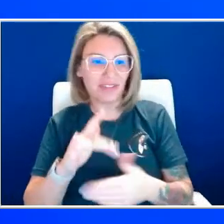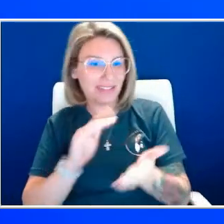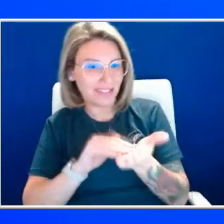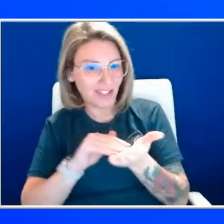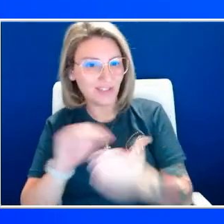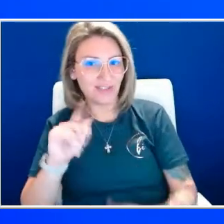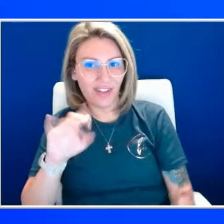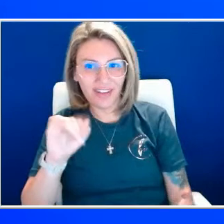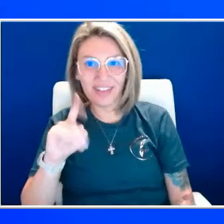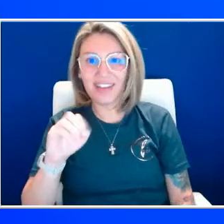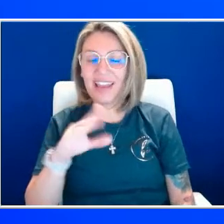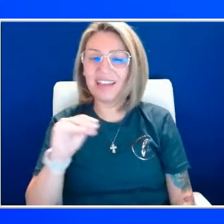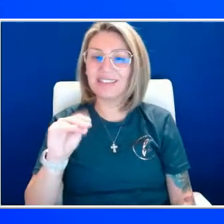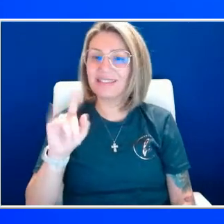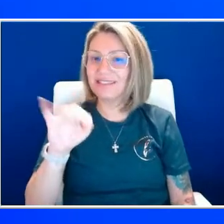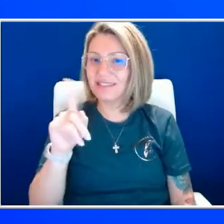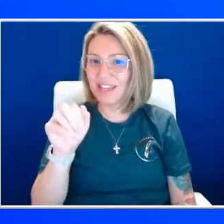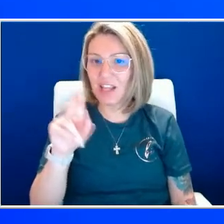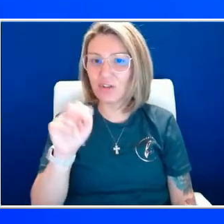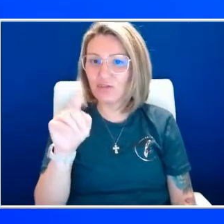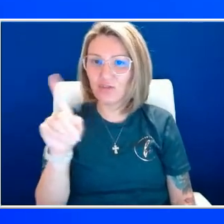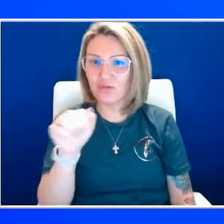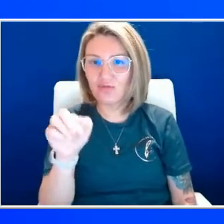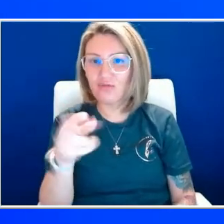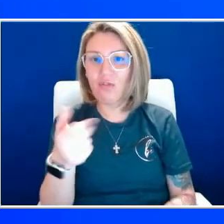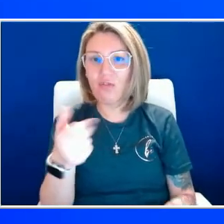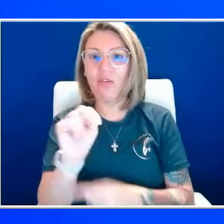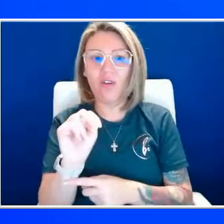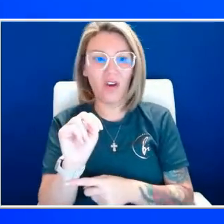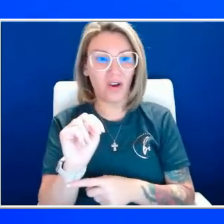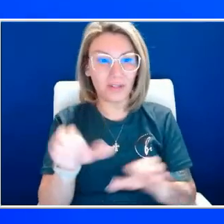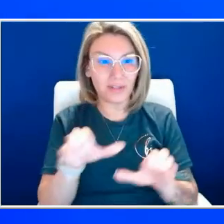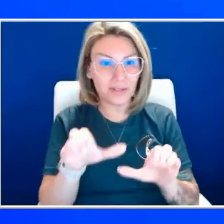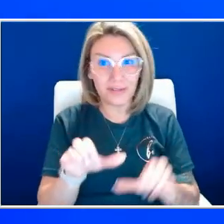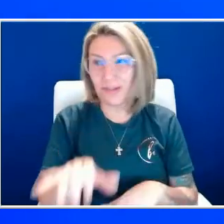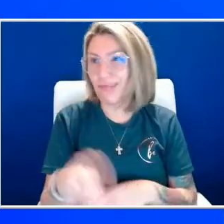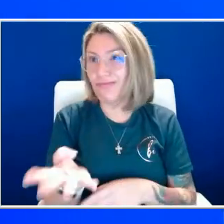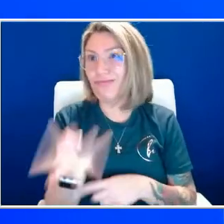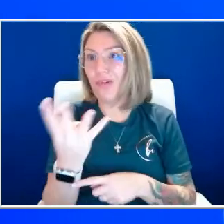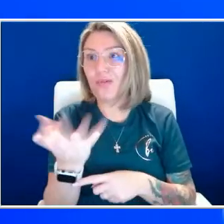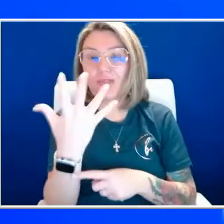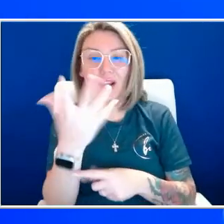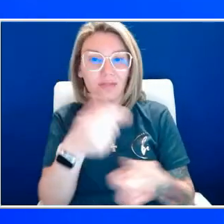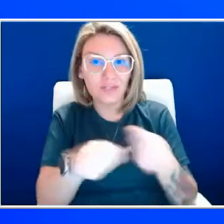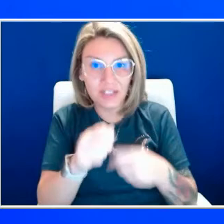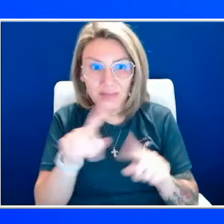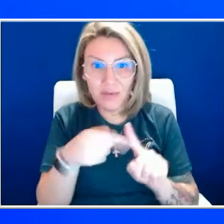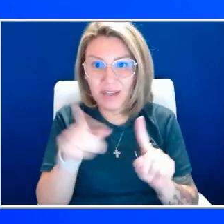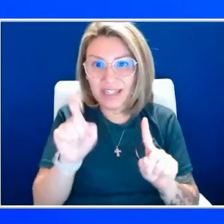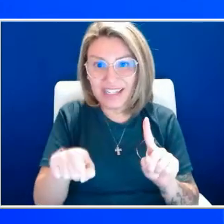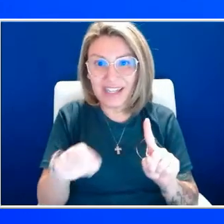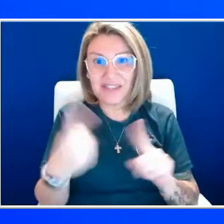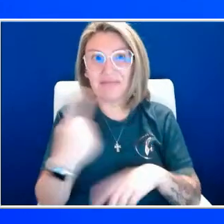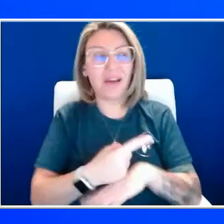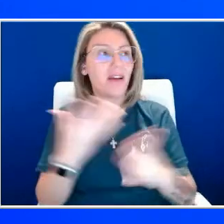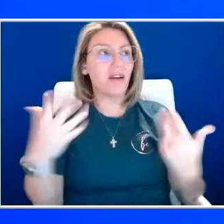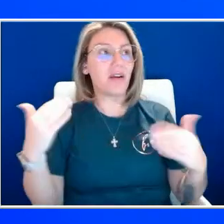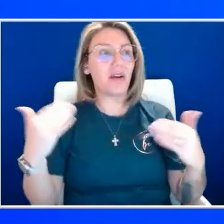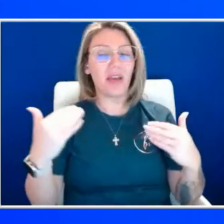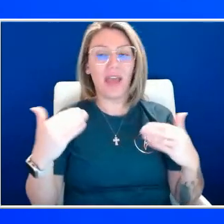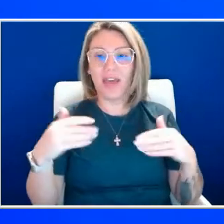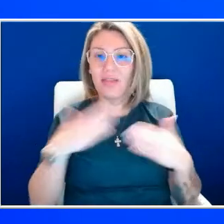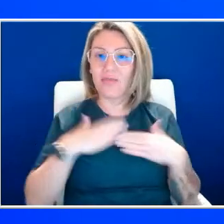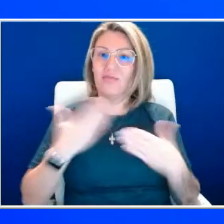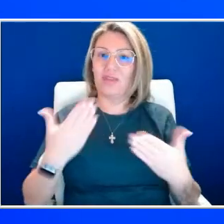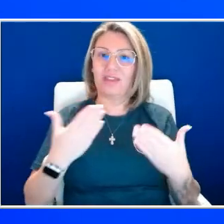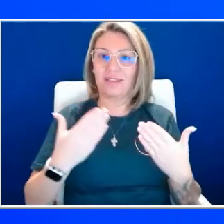Zorn, being willing to do 4 or 5 transplants when we need them to do, and the willingness to say, if we